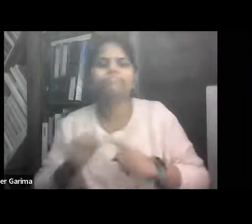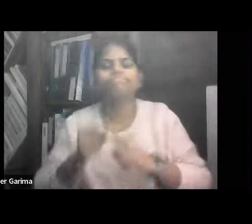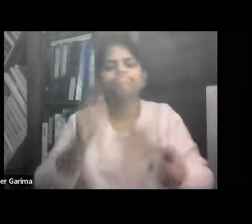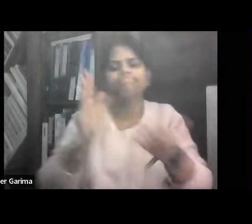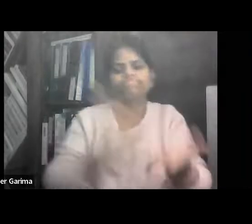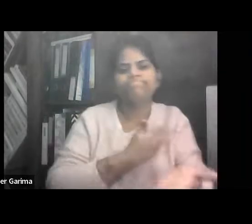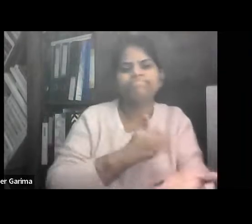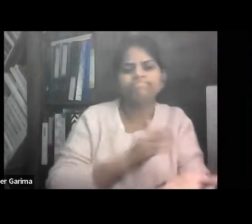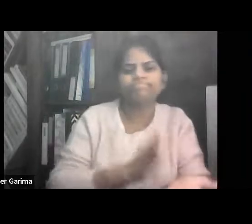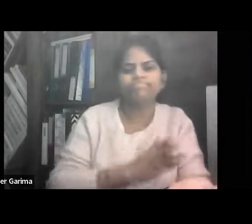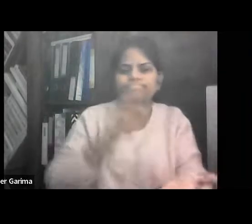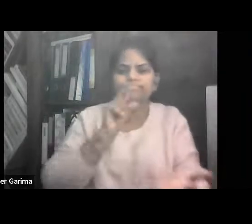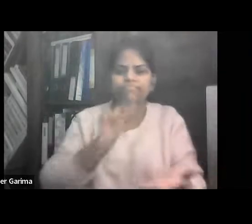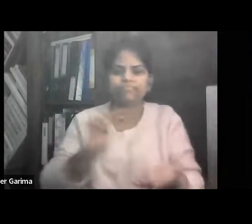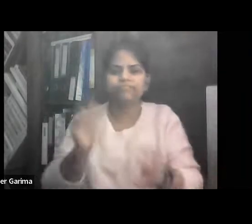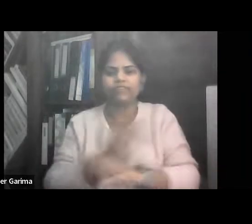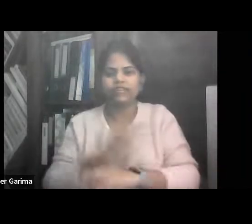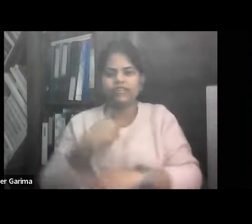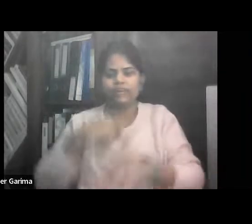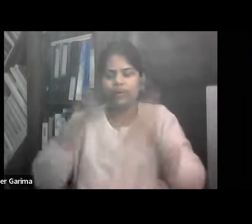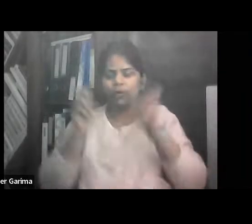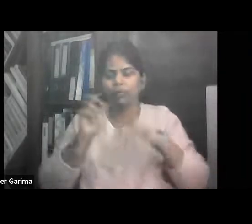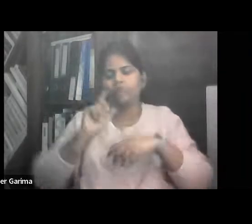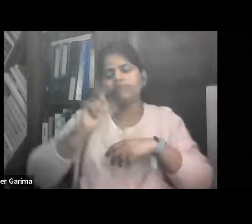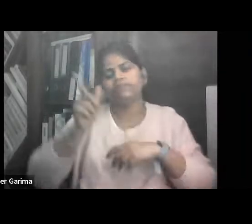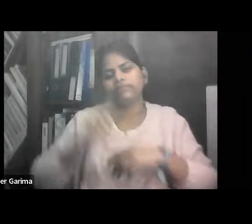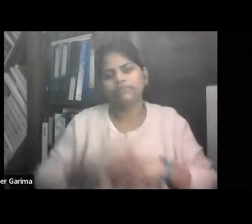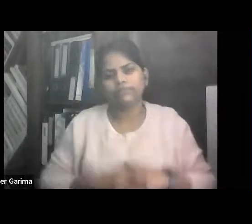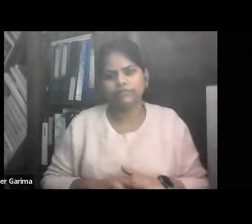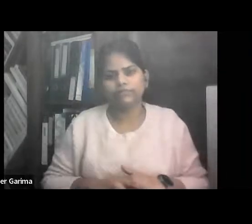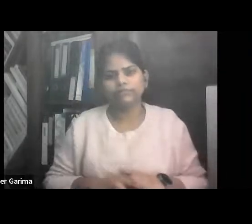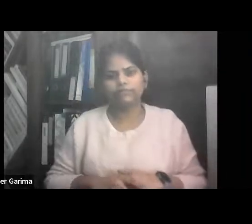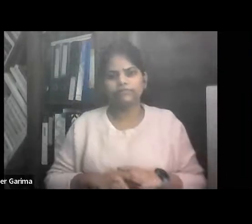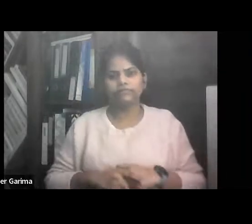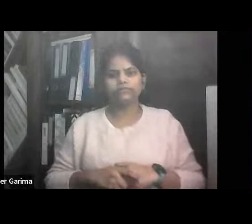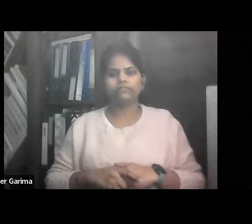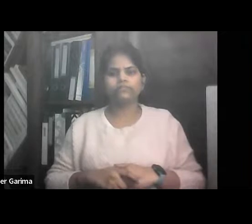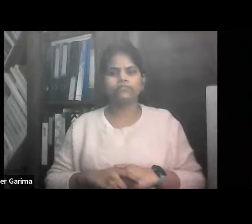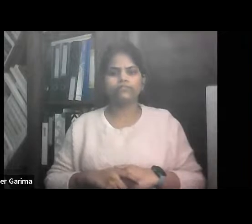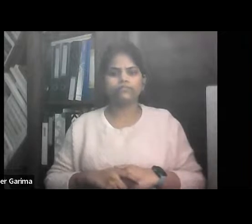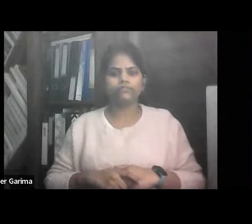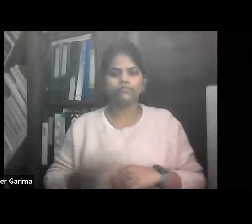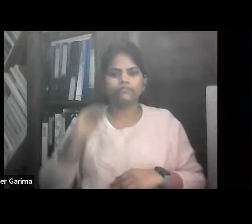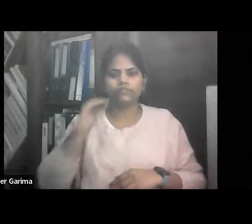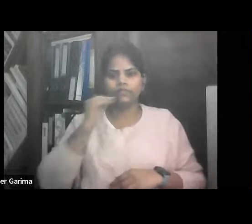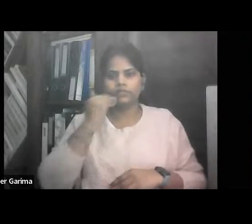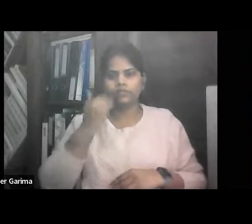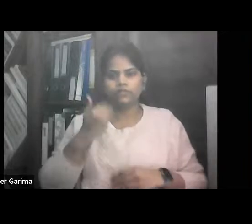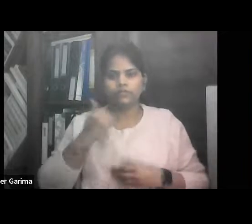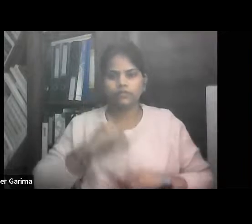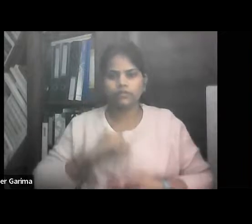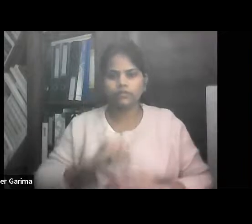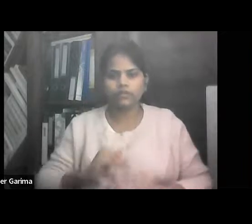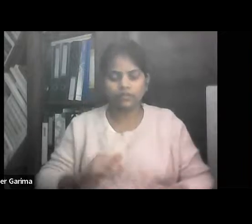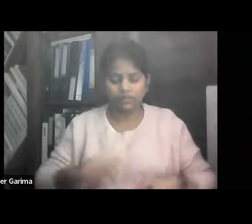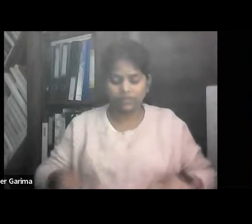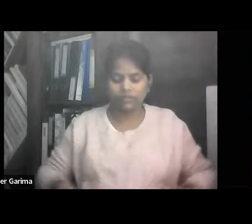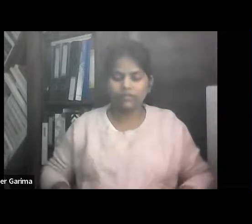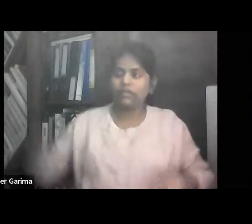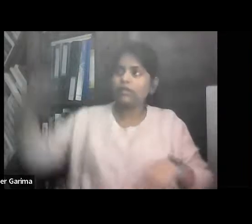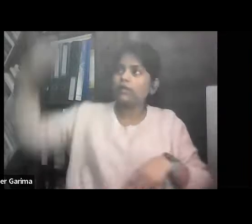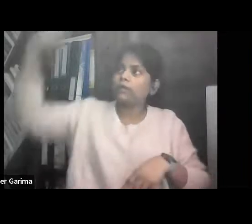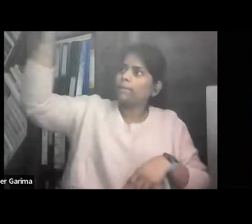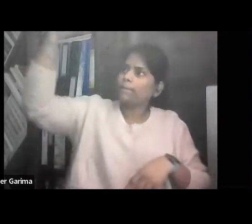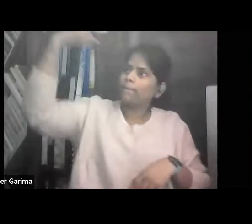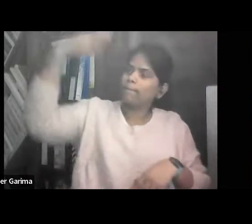my topic. The sonnet 19, When I Consider How My Light is Spent, by